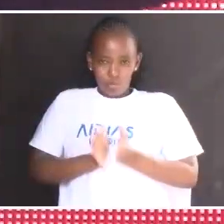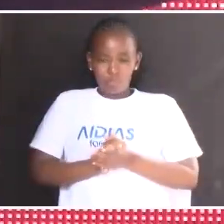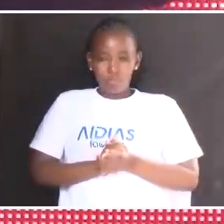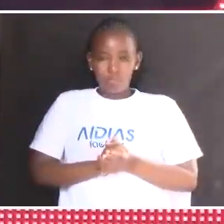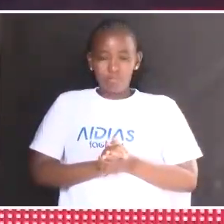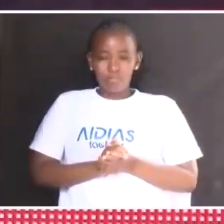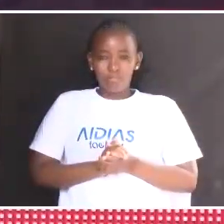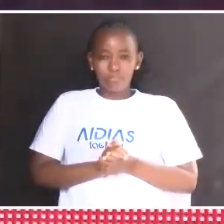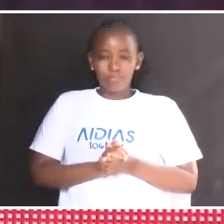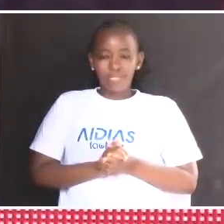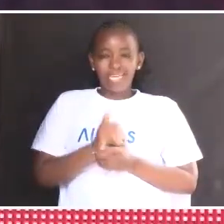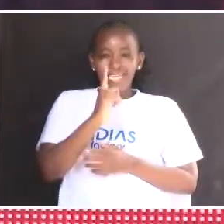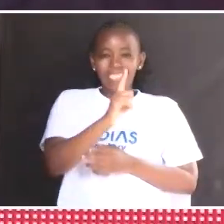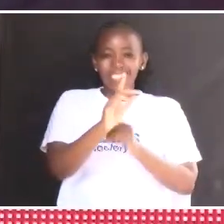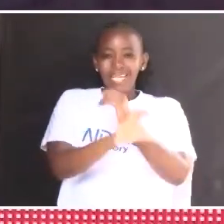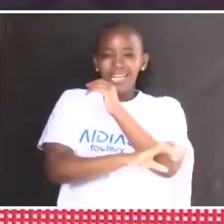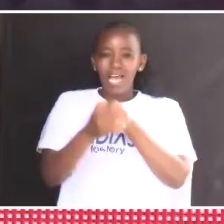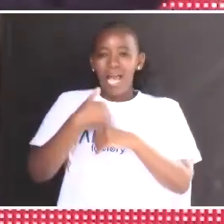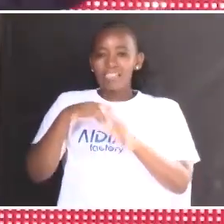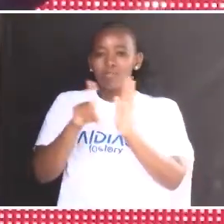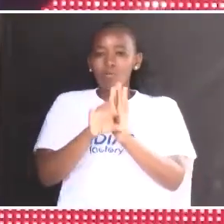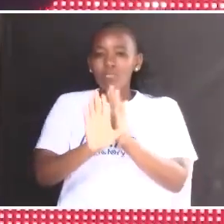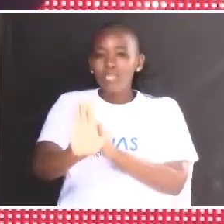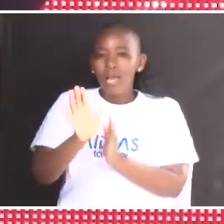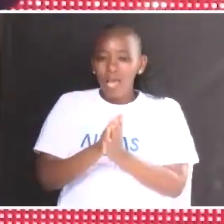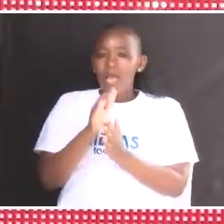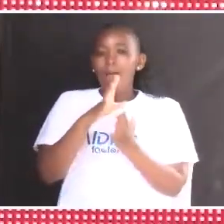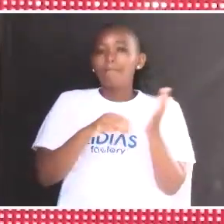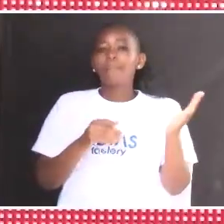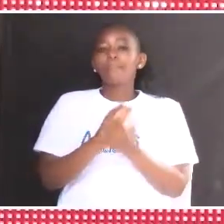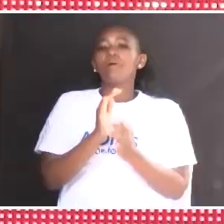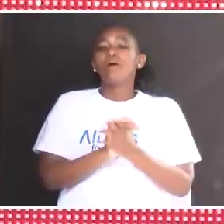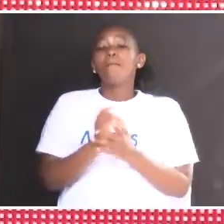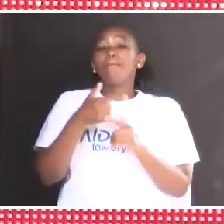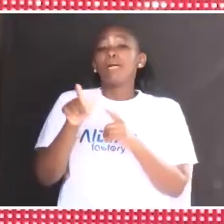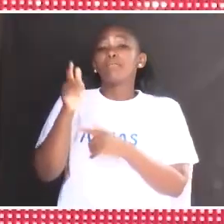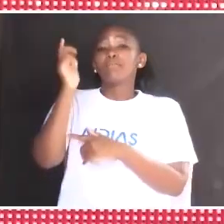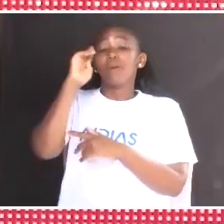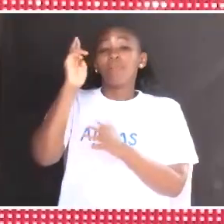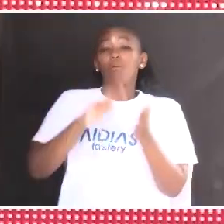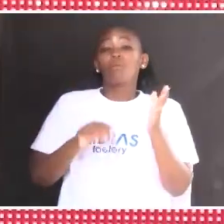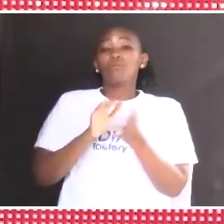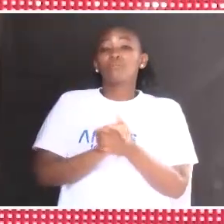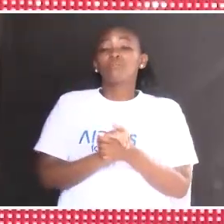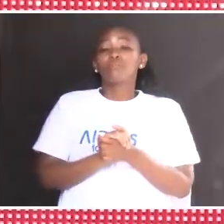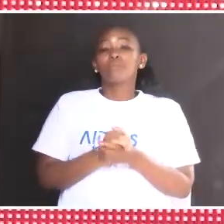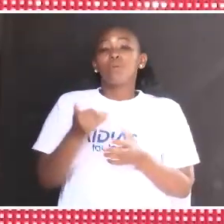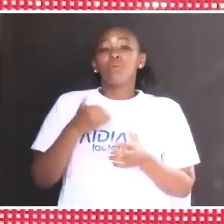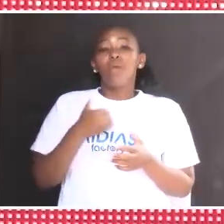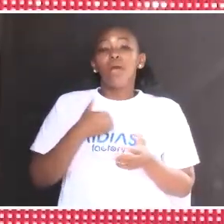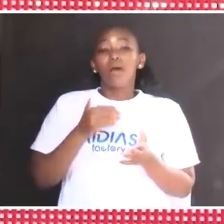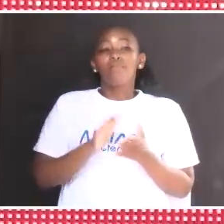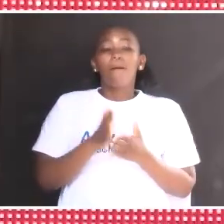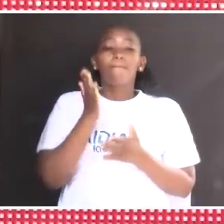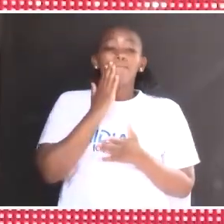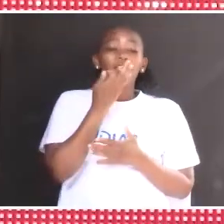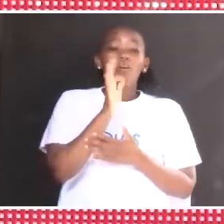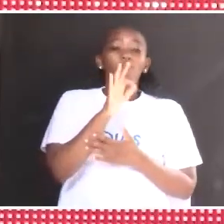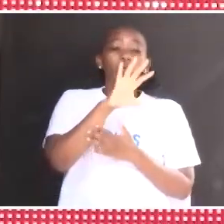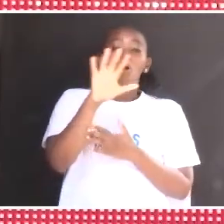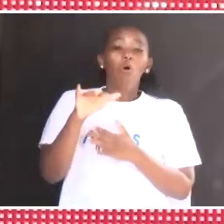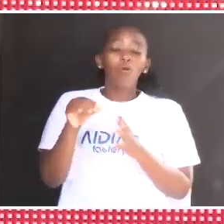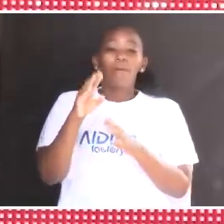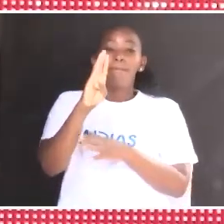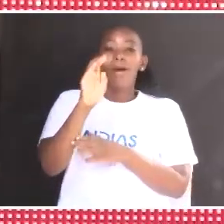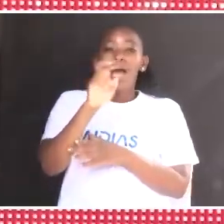Kila country iko na sheria yake ya copyright. However, remember, nilisema kuna the mother of all, which is